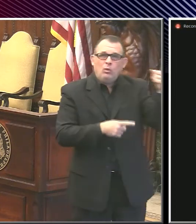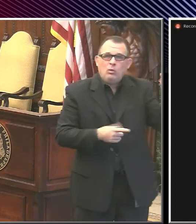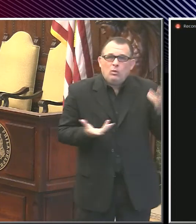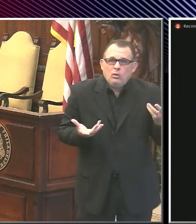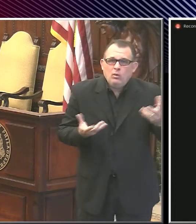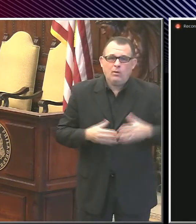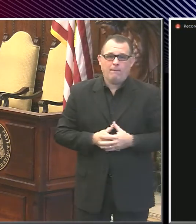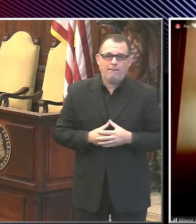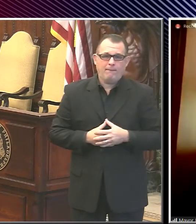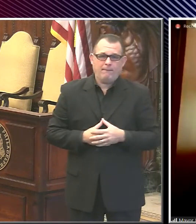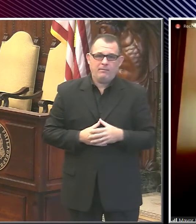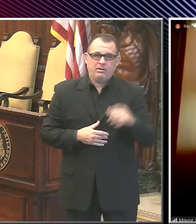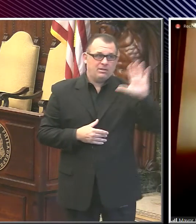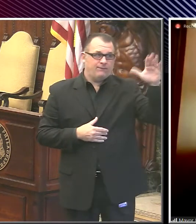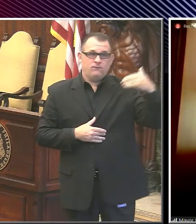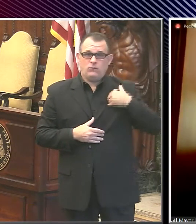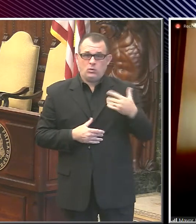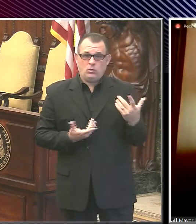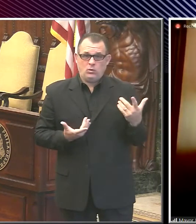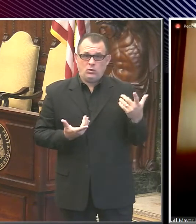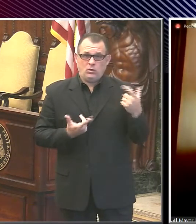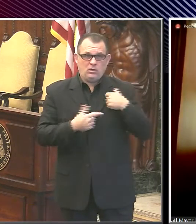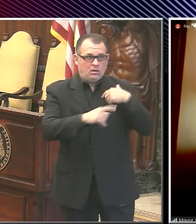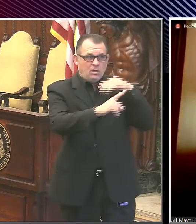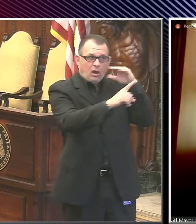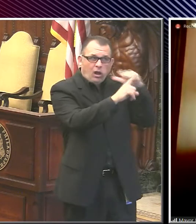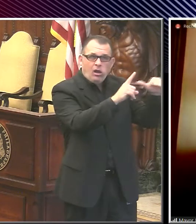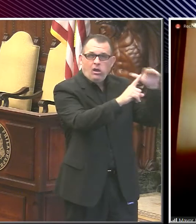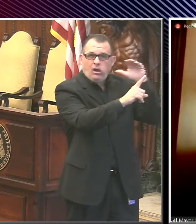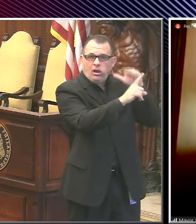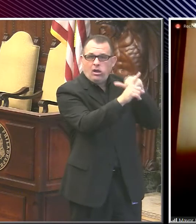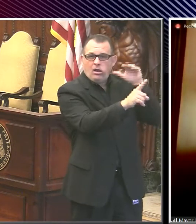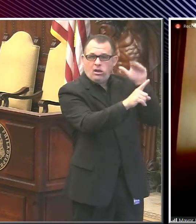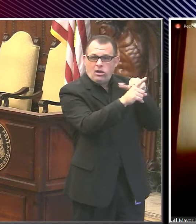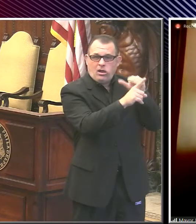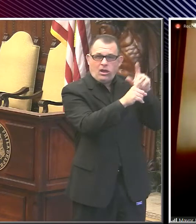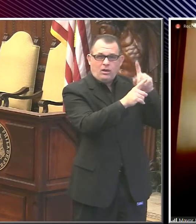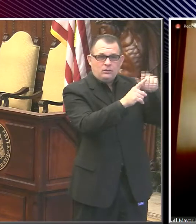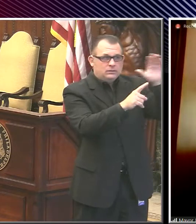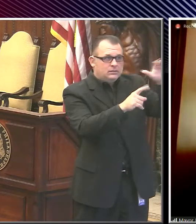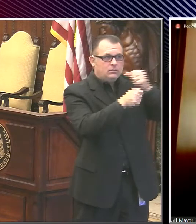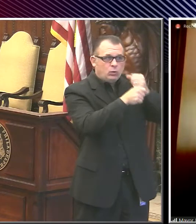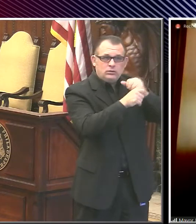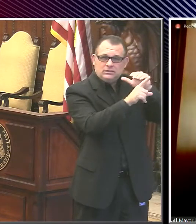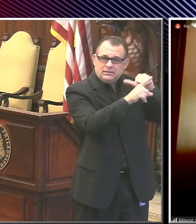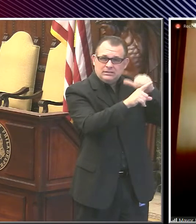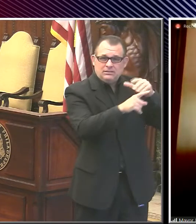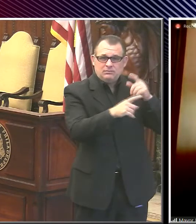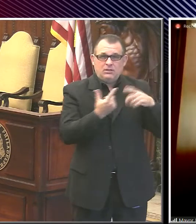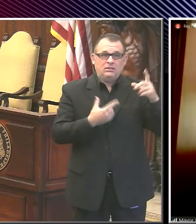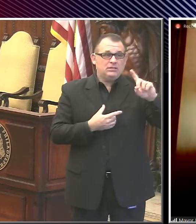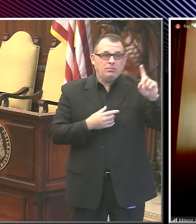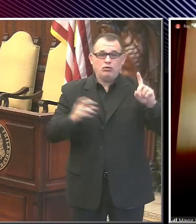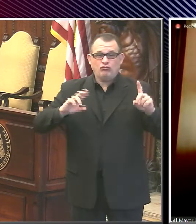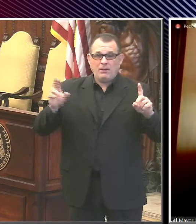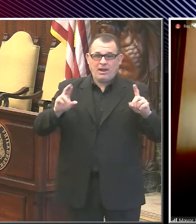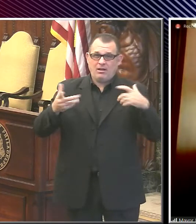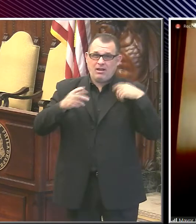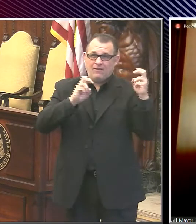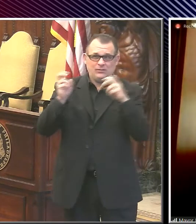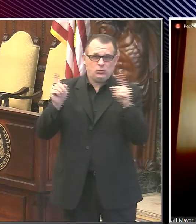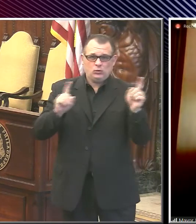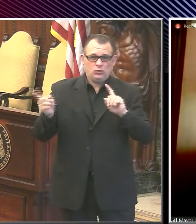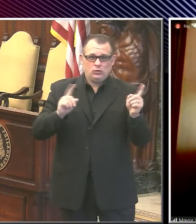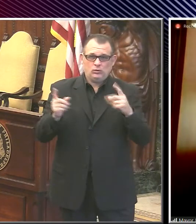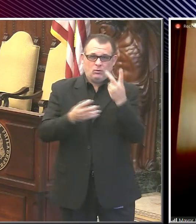to lobby them, both USDA. It's a bipartisan issue. Both sides, no one argues with it that the